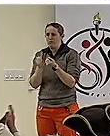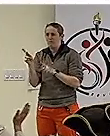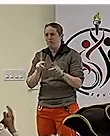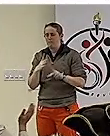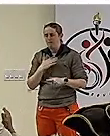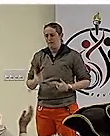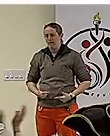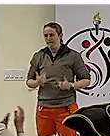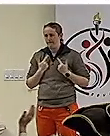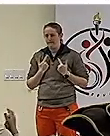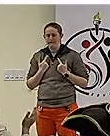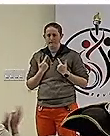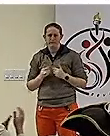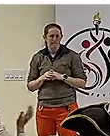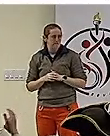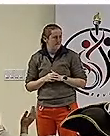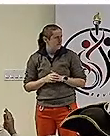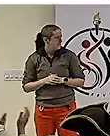much.